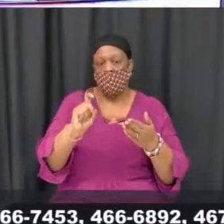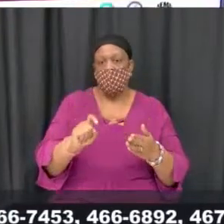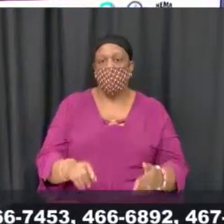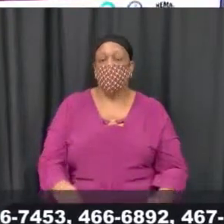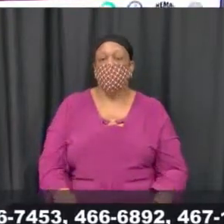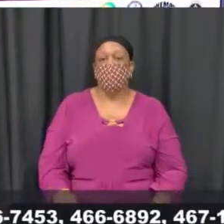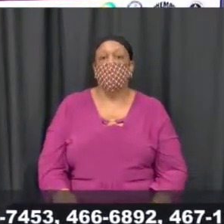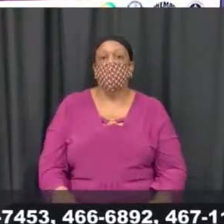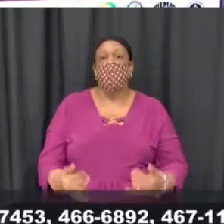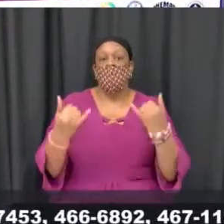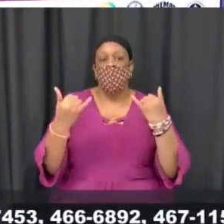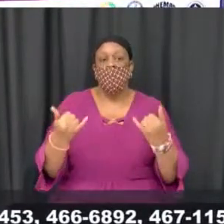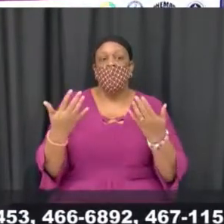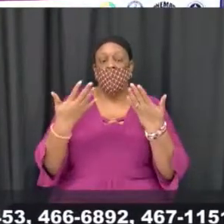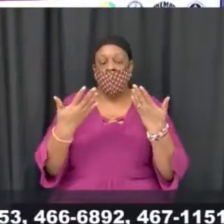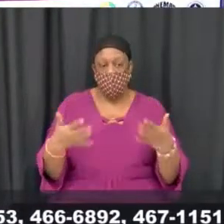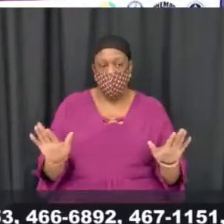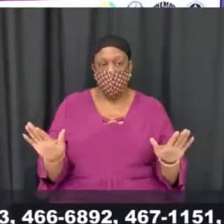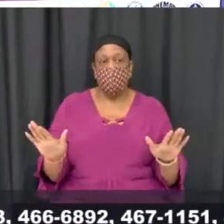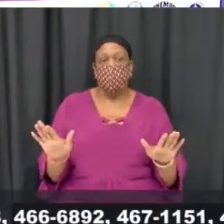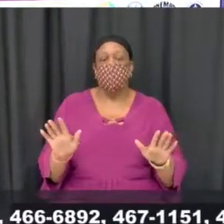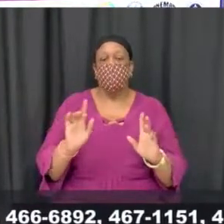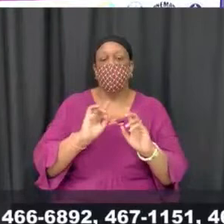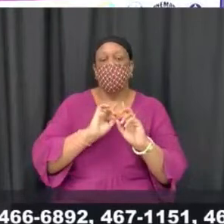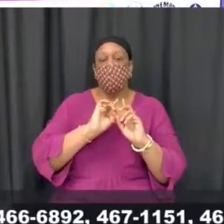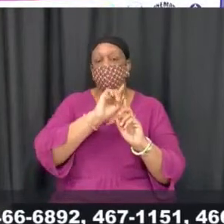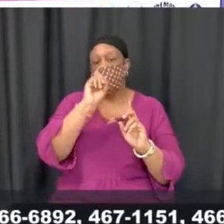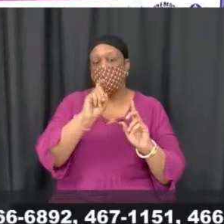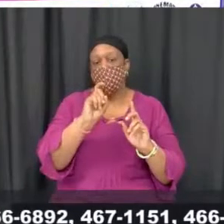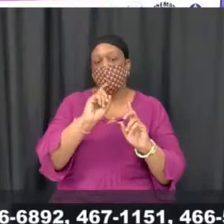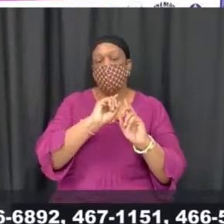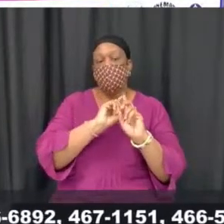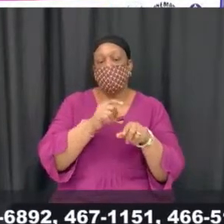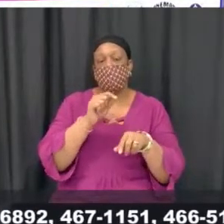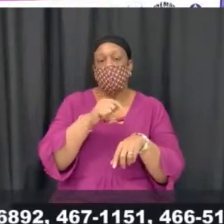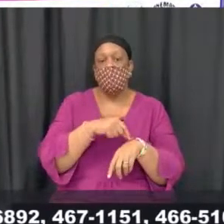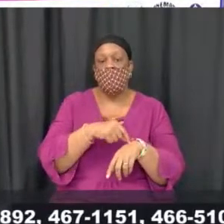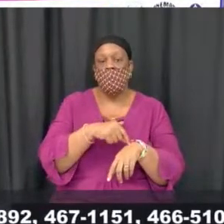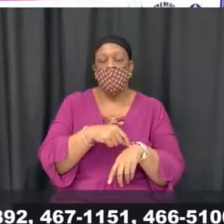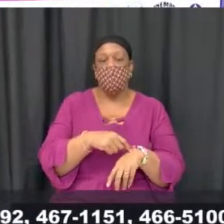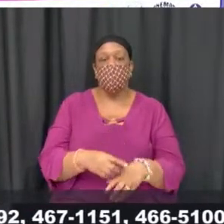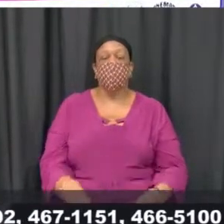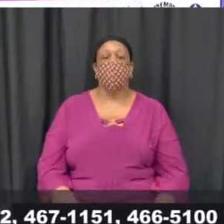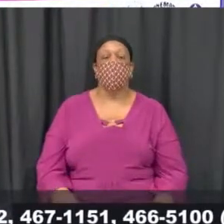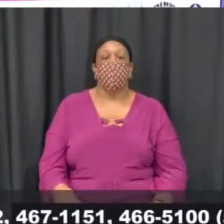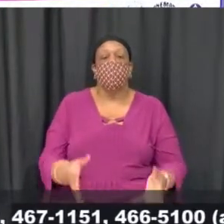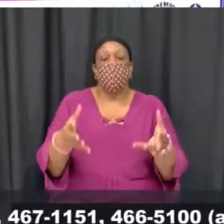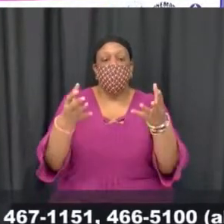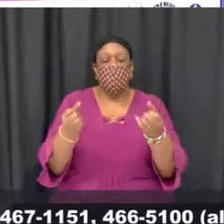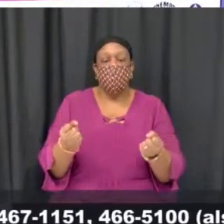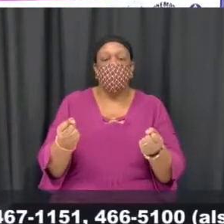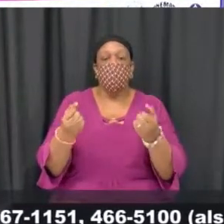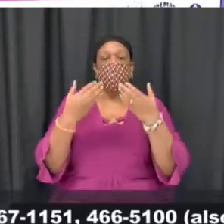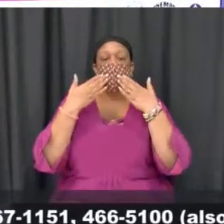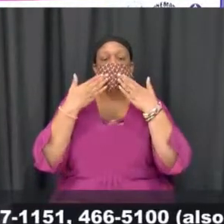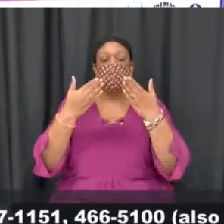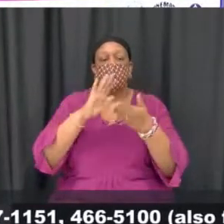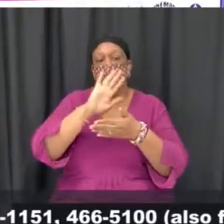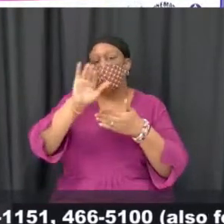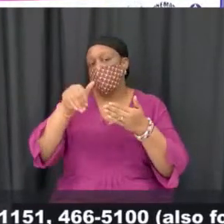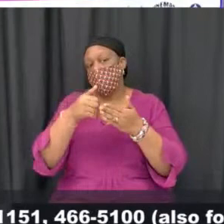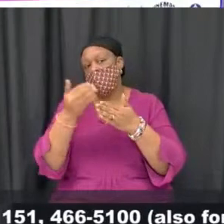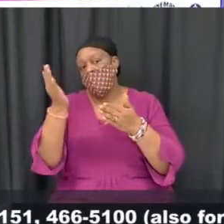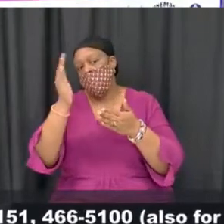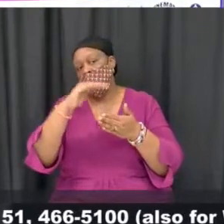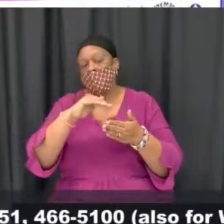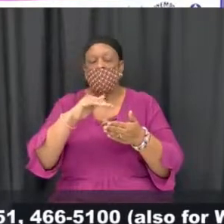This brings us to the end of the question and answer segment. I want to thank all of those who came and answered the questions. I